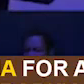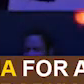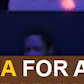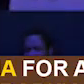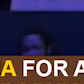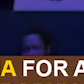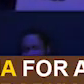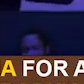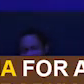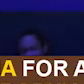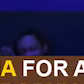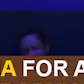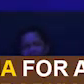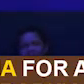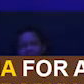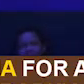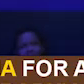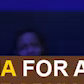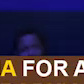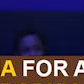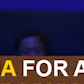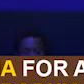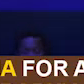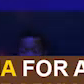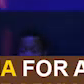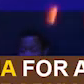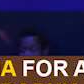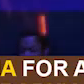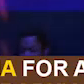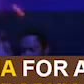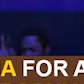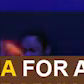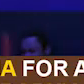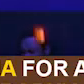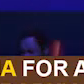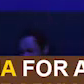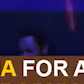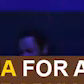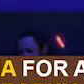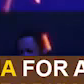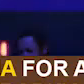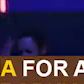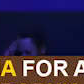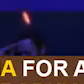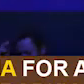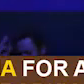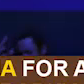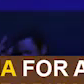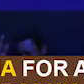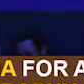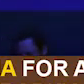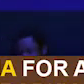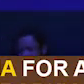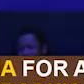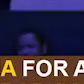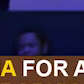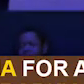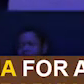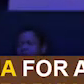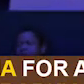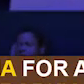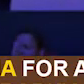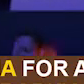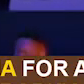likeness. And being found in appearance as a man, he humbled himself by becoming obedient to death,